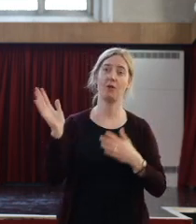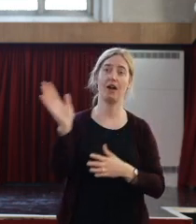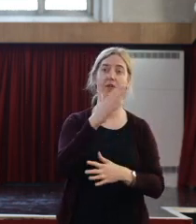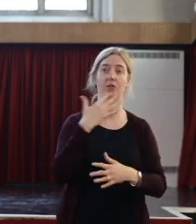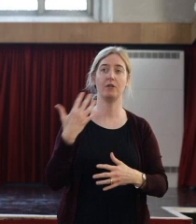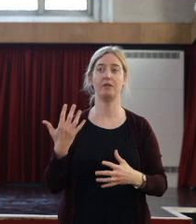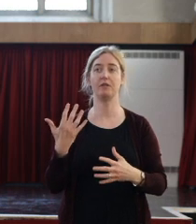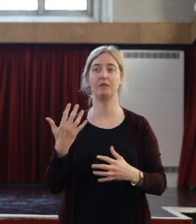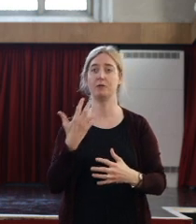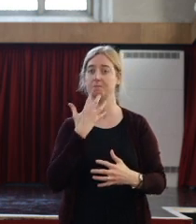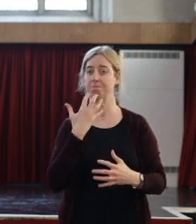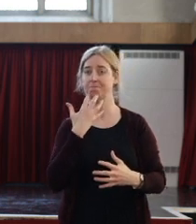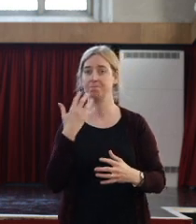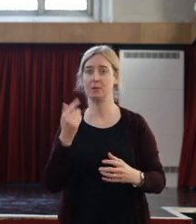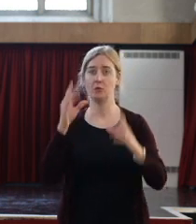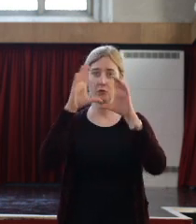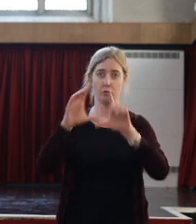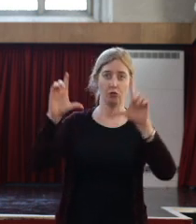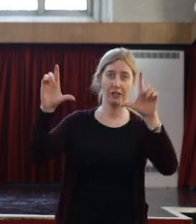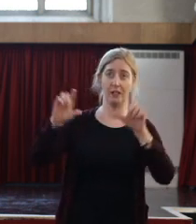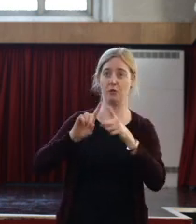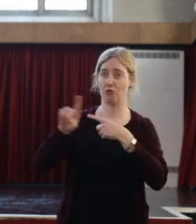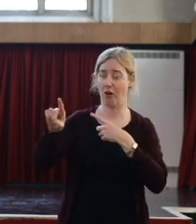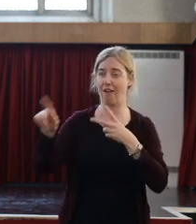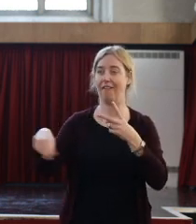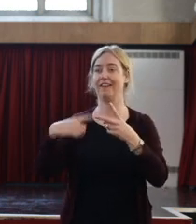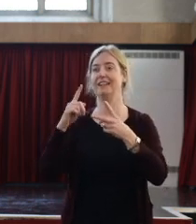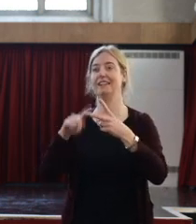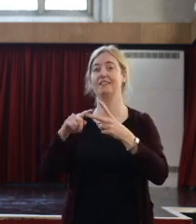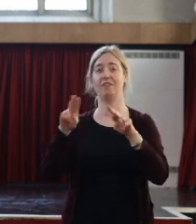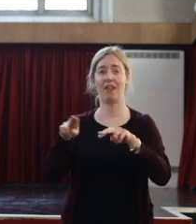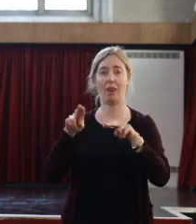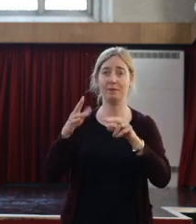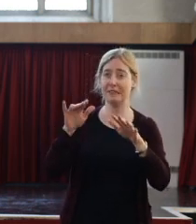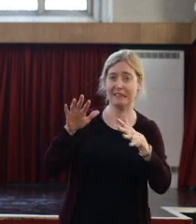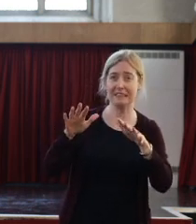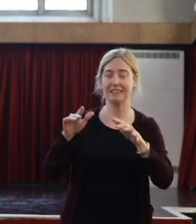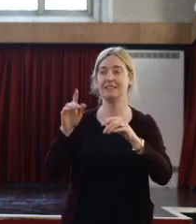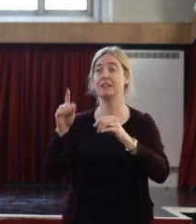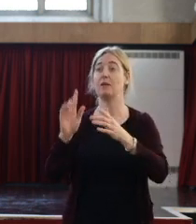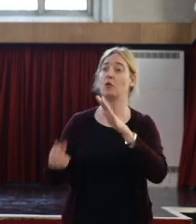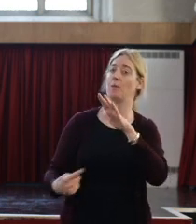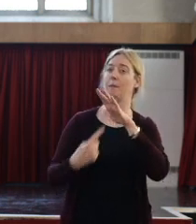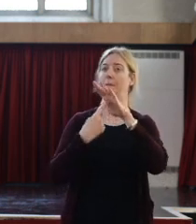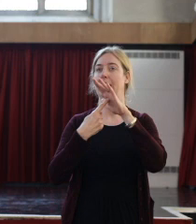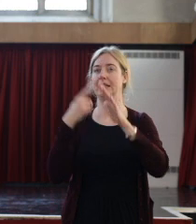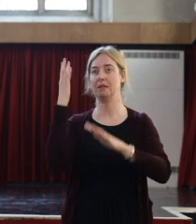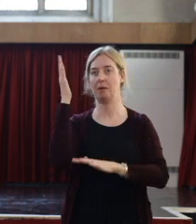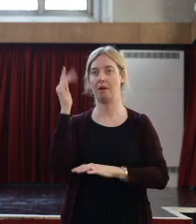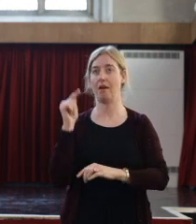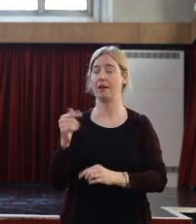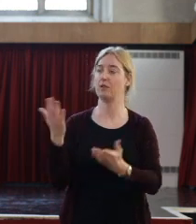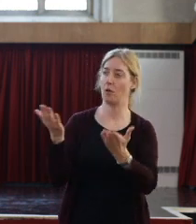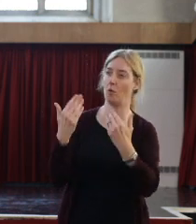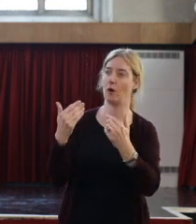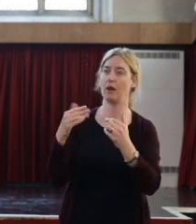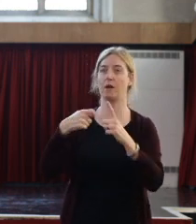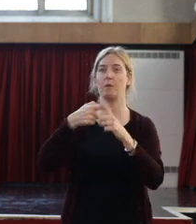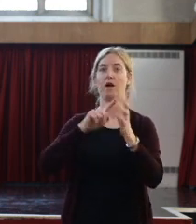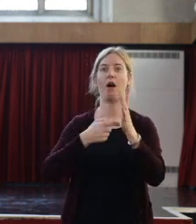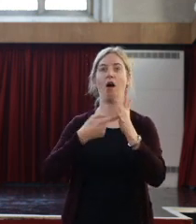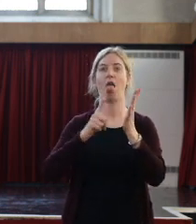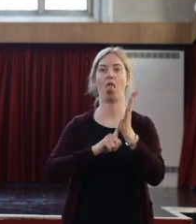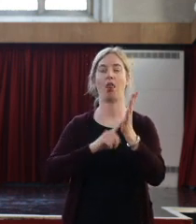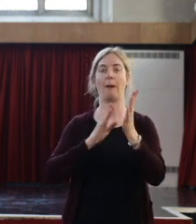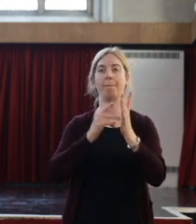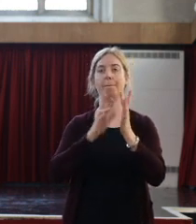bearing with us. We've obviously now got our main speaker, and I'm very pleased to welcome Karl Minns, the